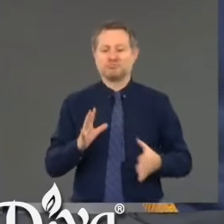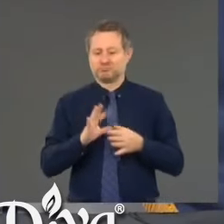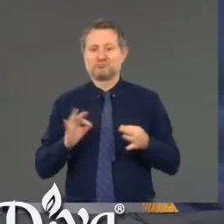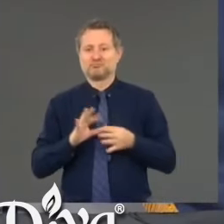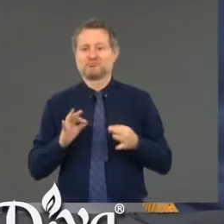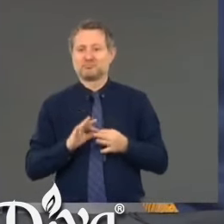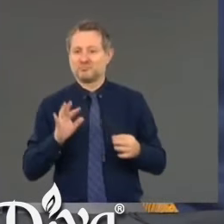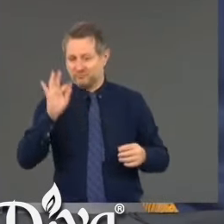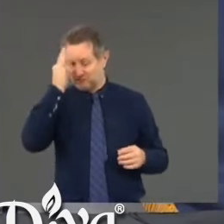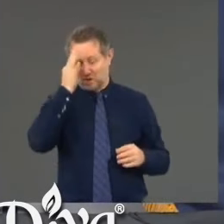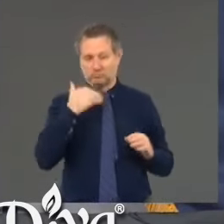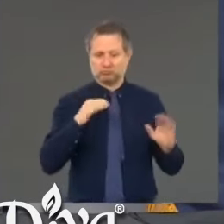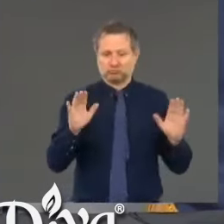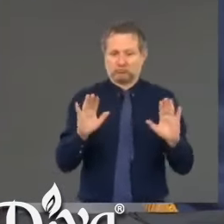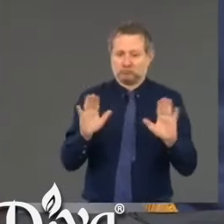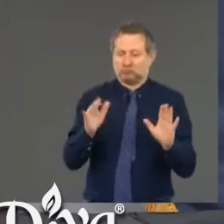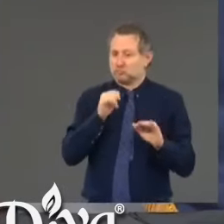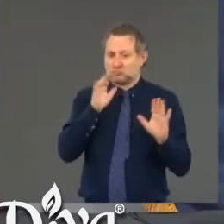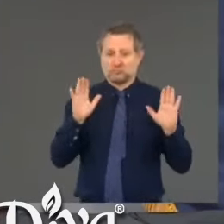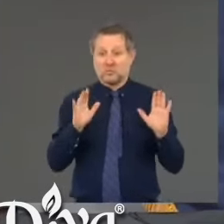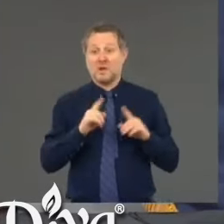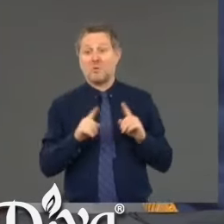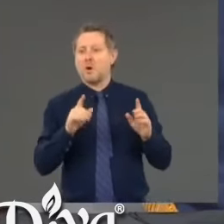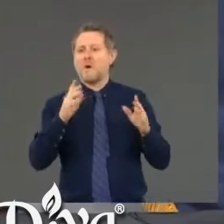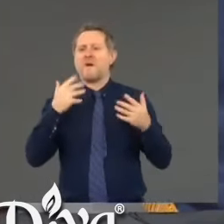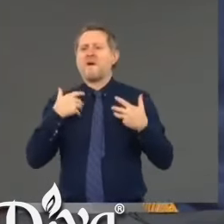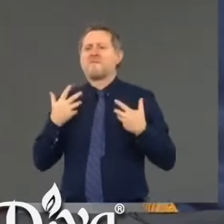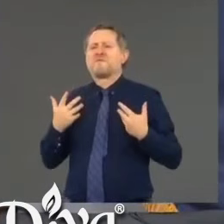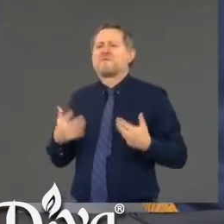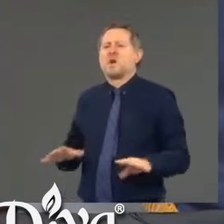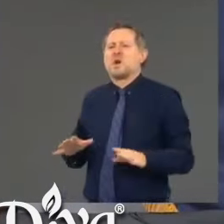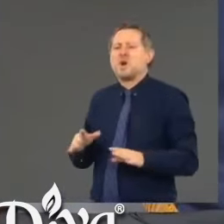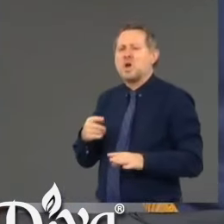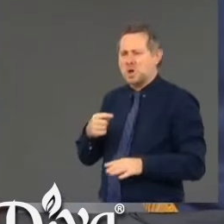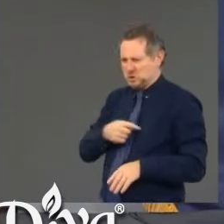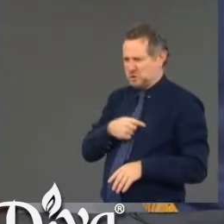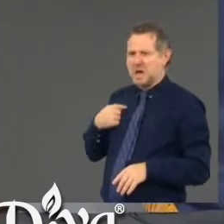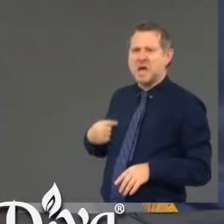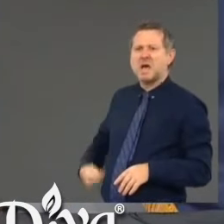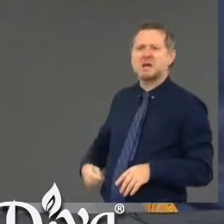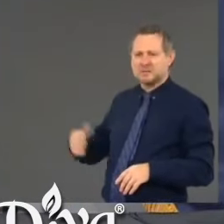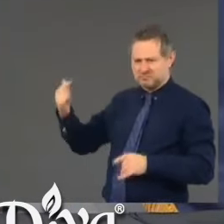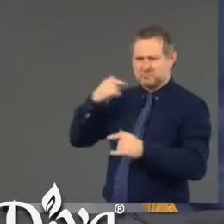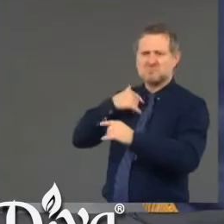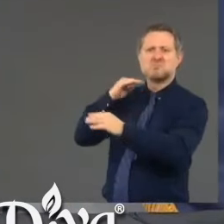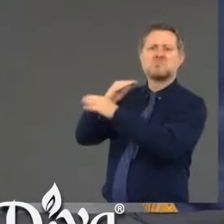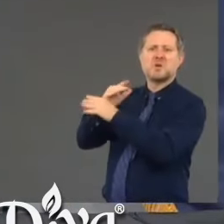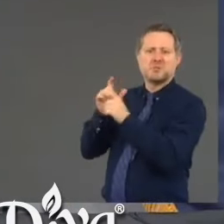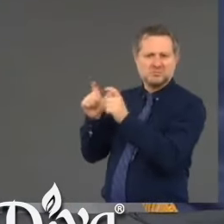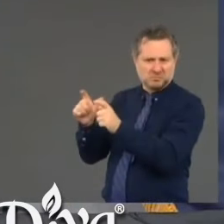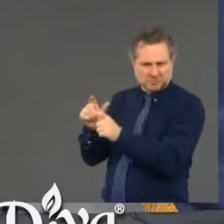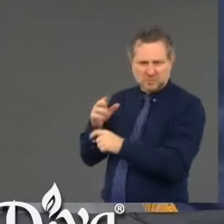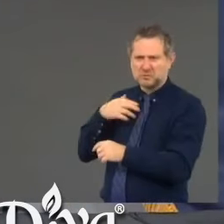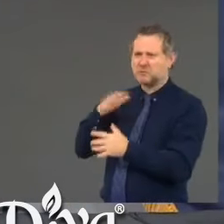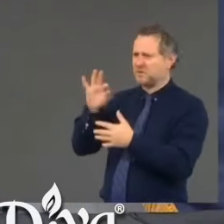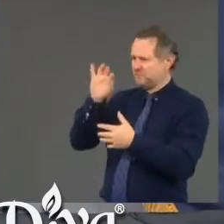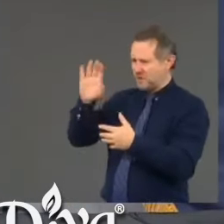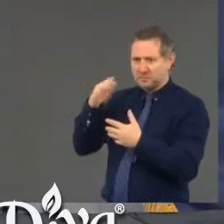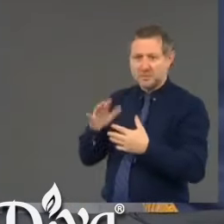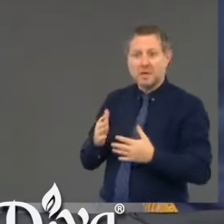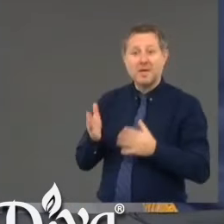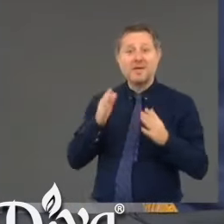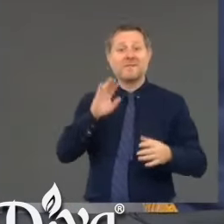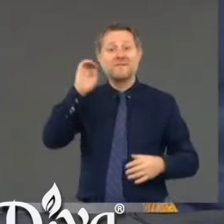would say, we did a China travel ban beginning of February. We did a European travel